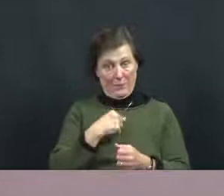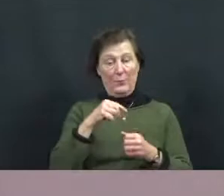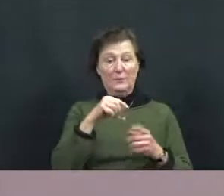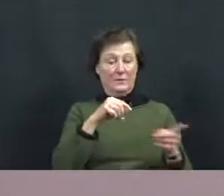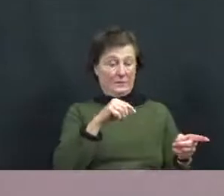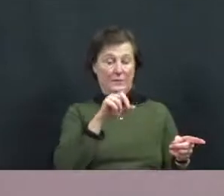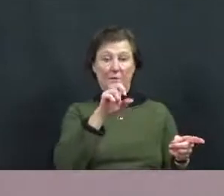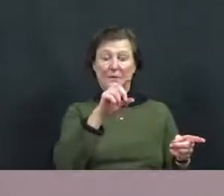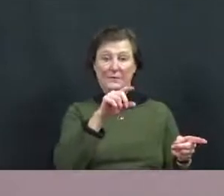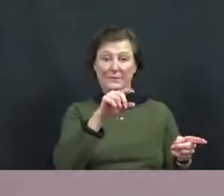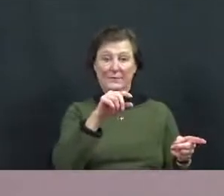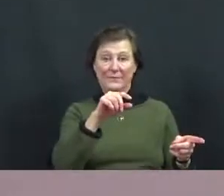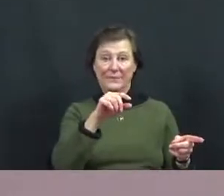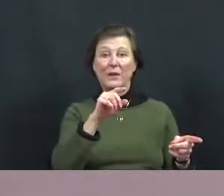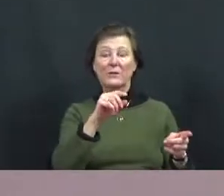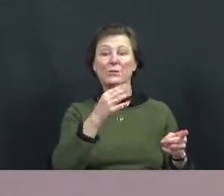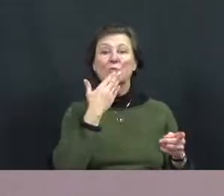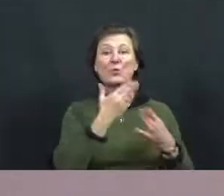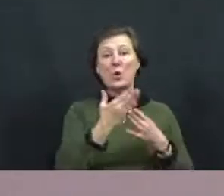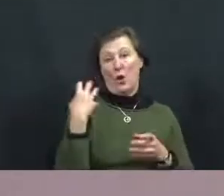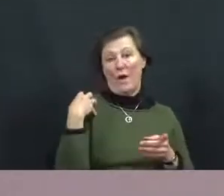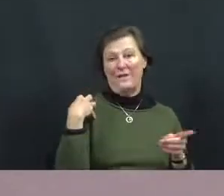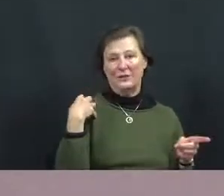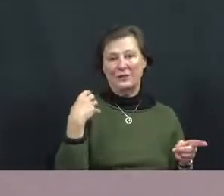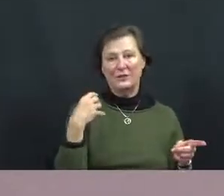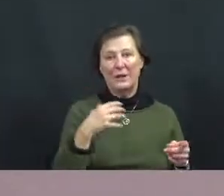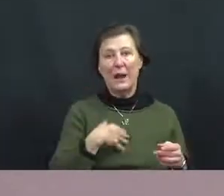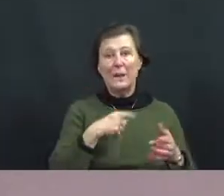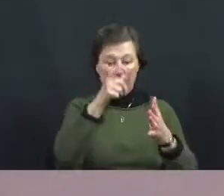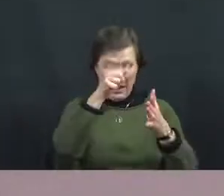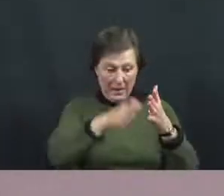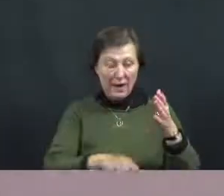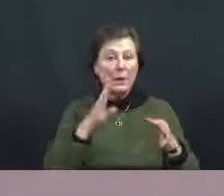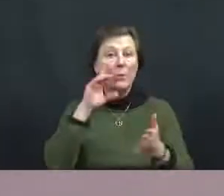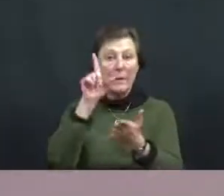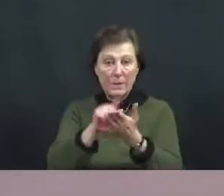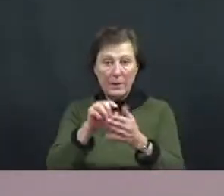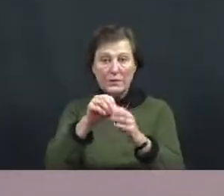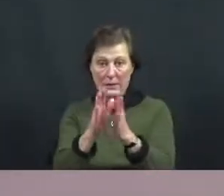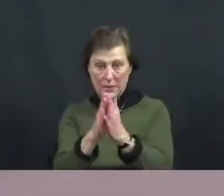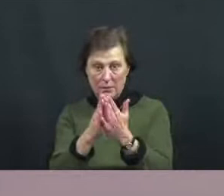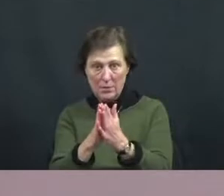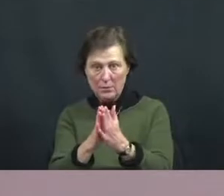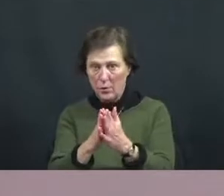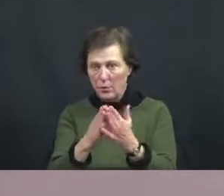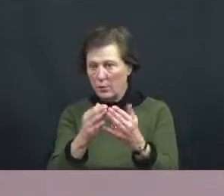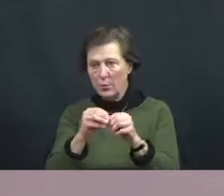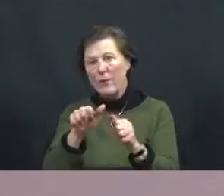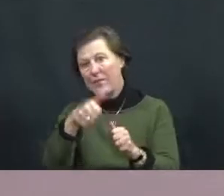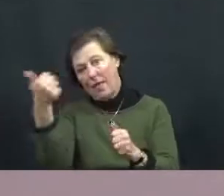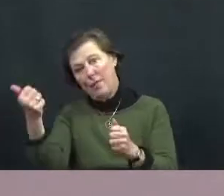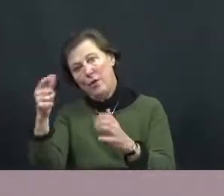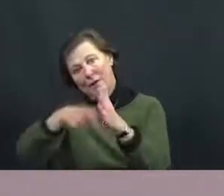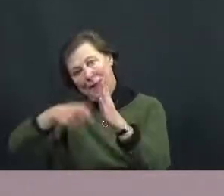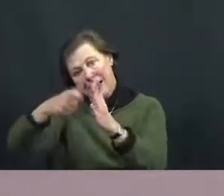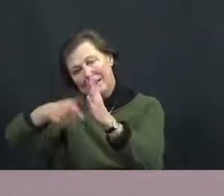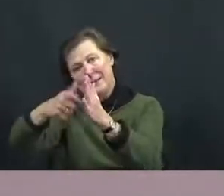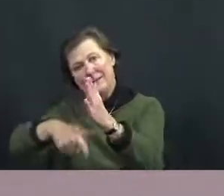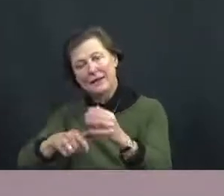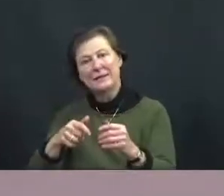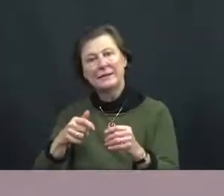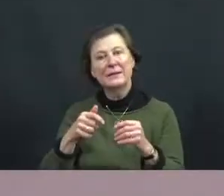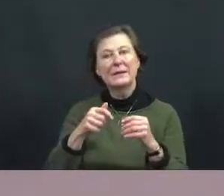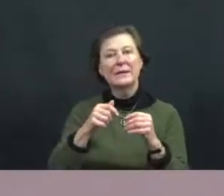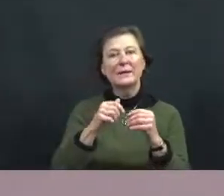My essay will be published in a book along with several other essays, probably at the end of this month or next month. But it's